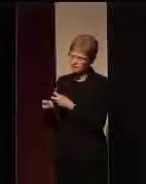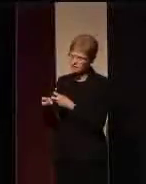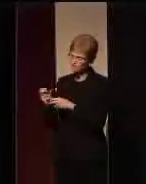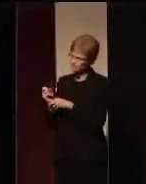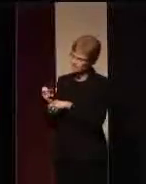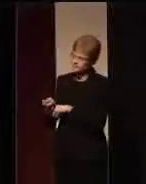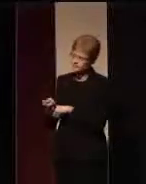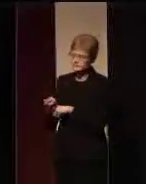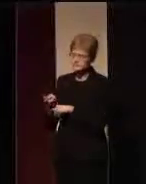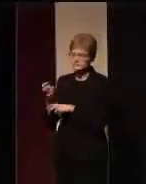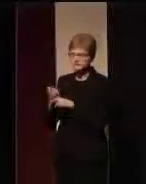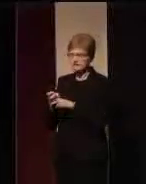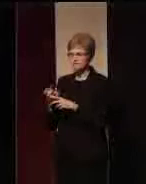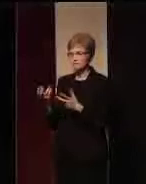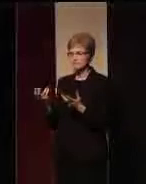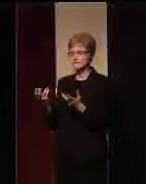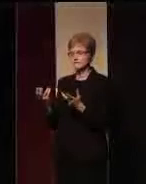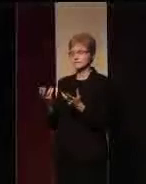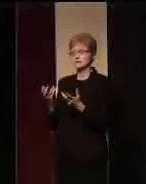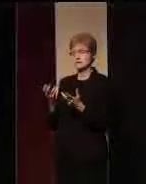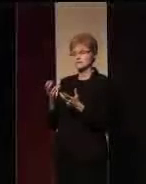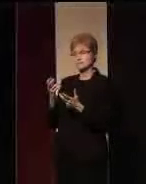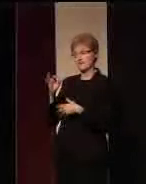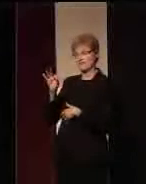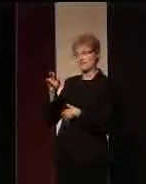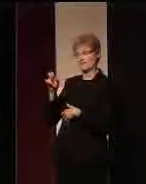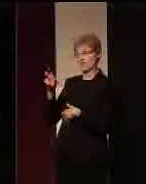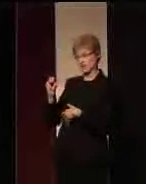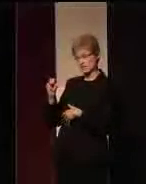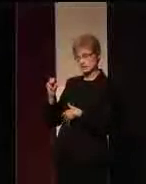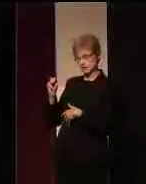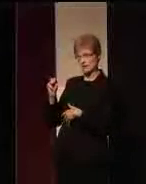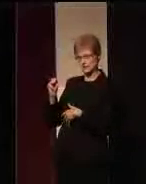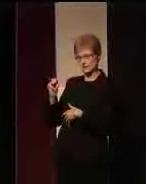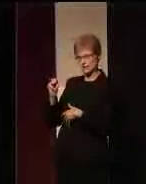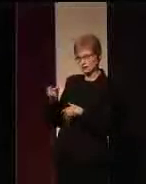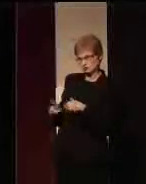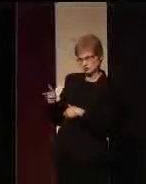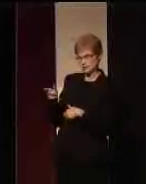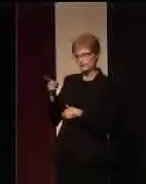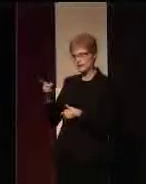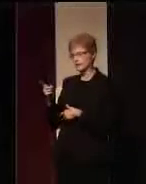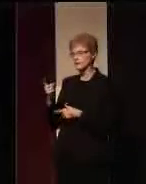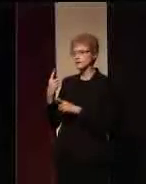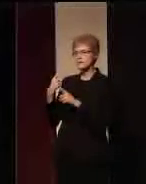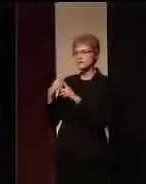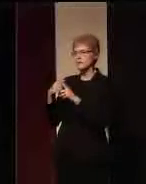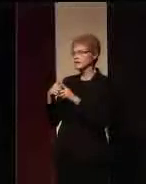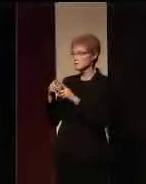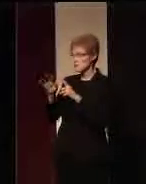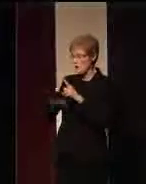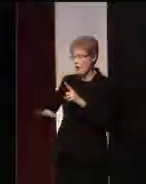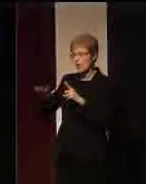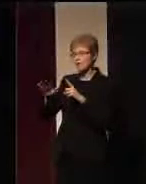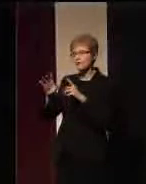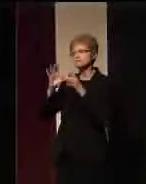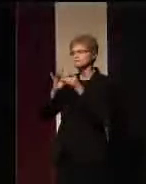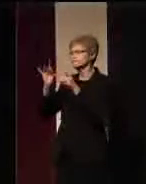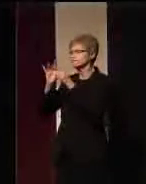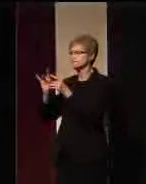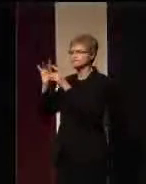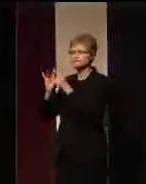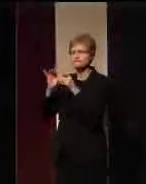That said, I think the events of Ferguson and the conversations that are going on right now here and all over the region provide us